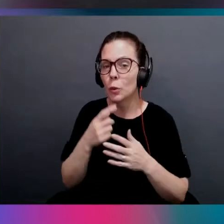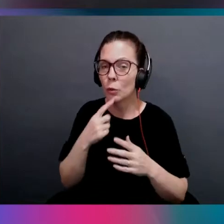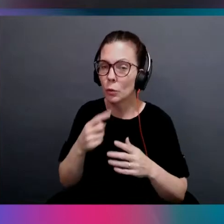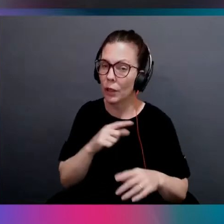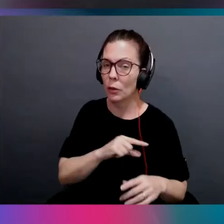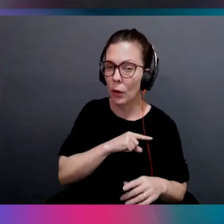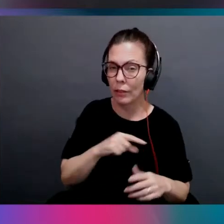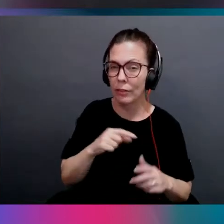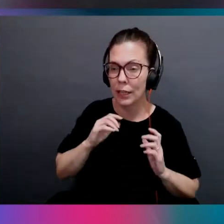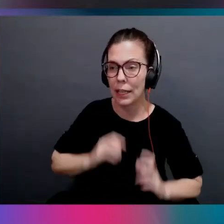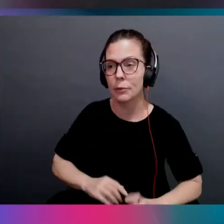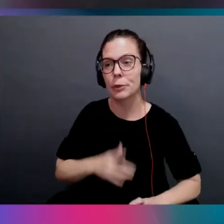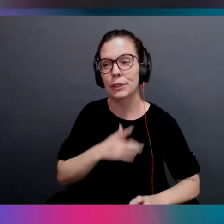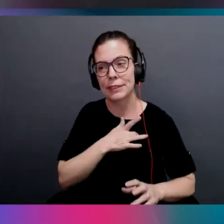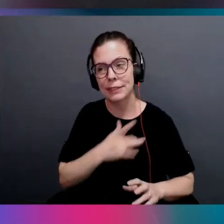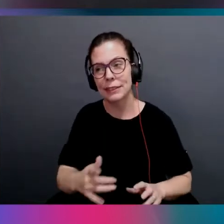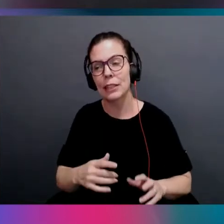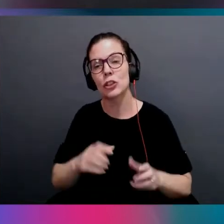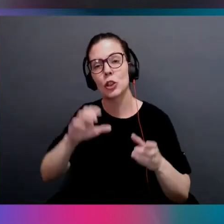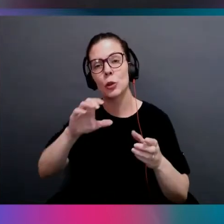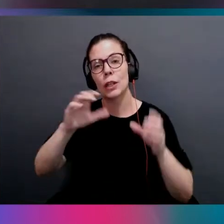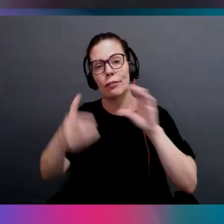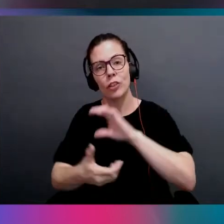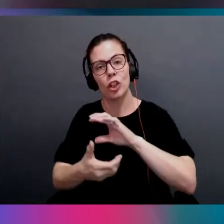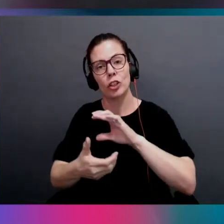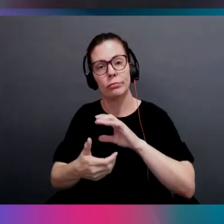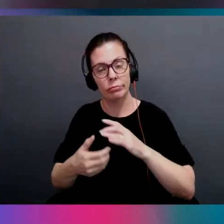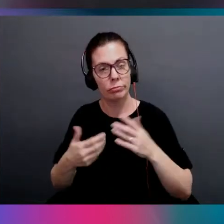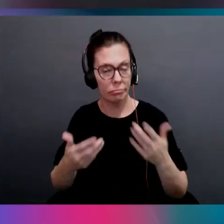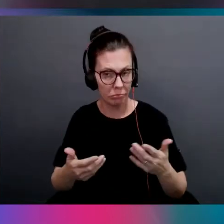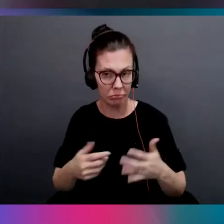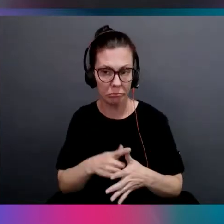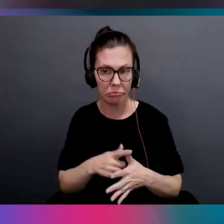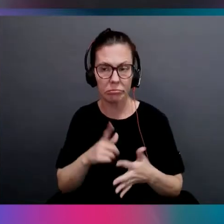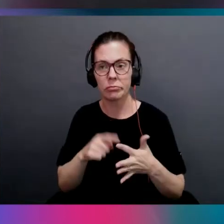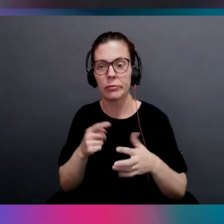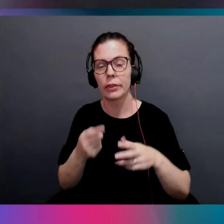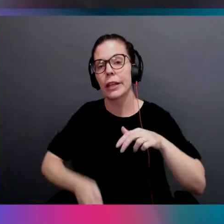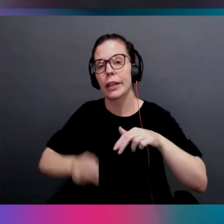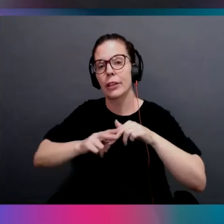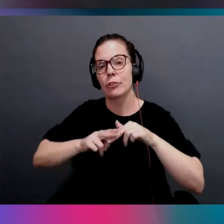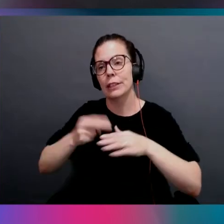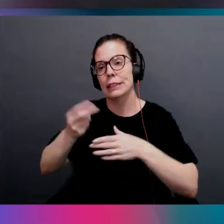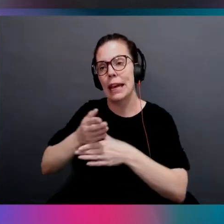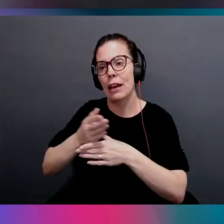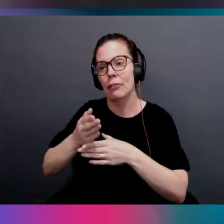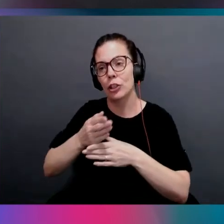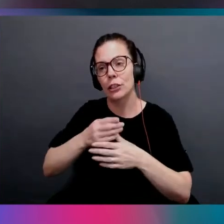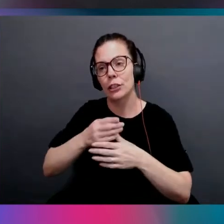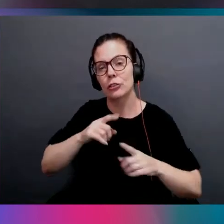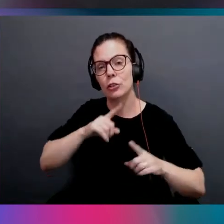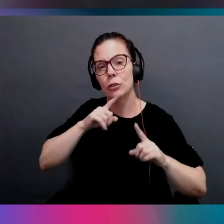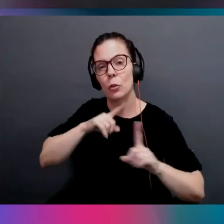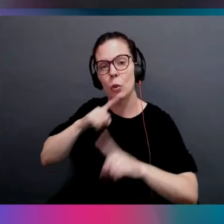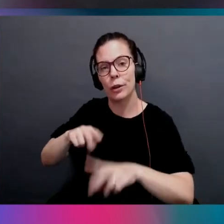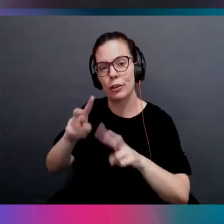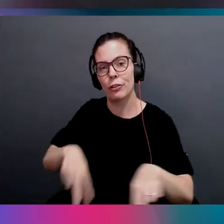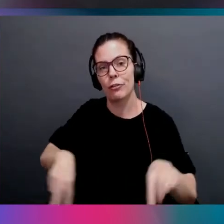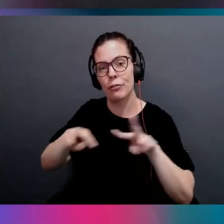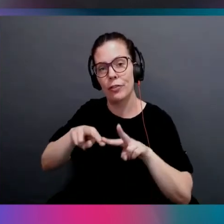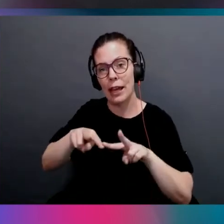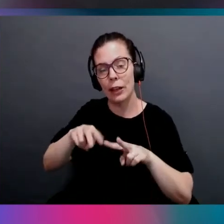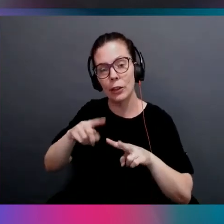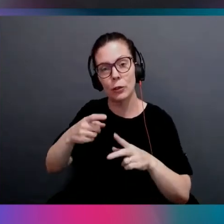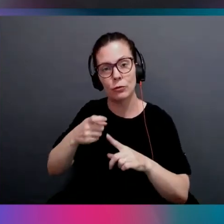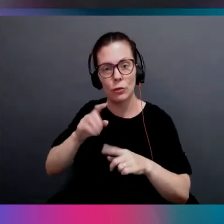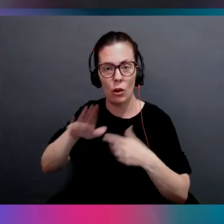more likely to convert. Okay. Increase the average order value for all the